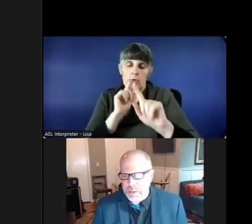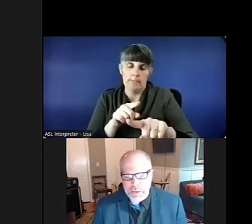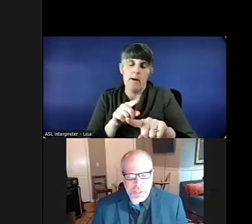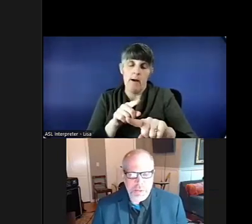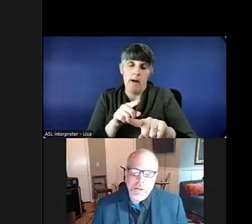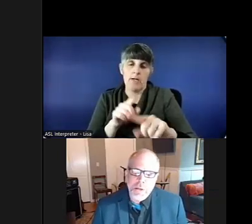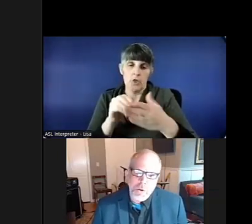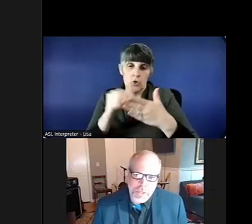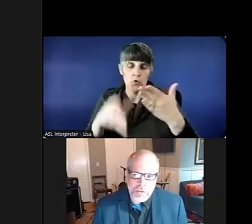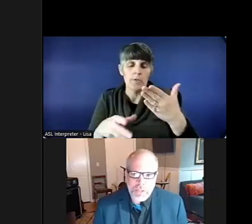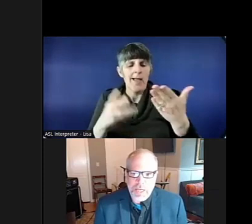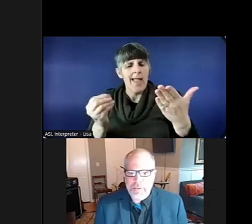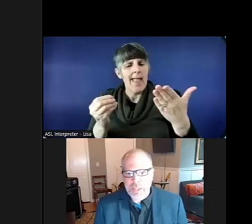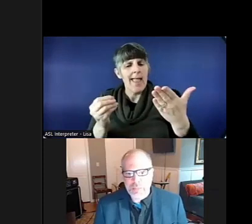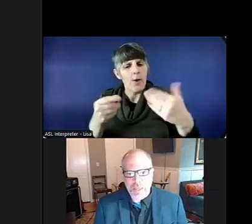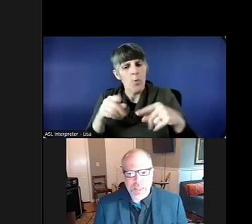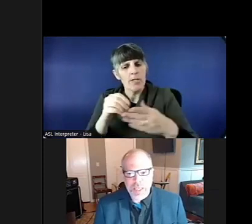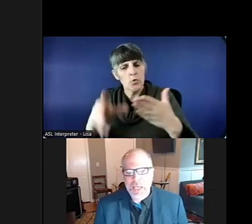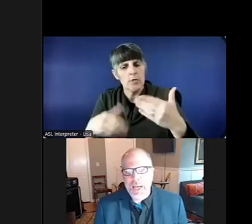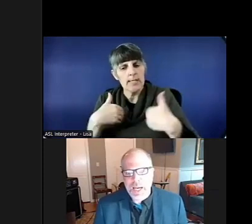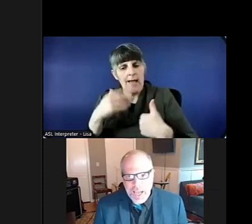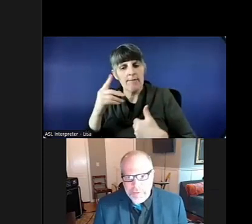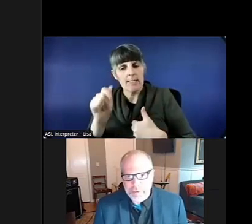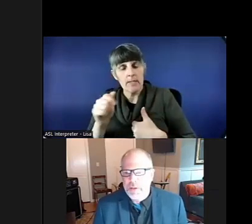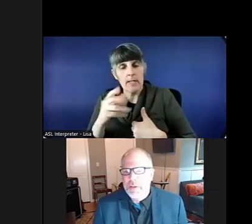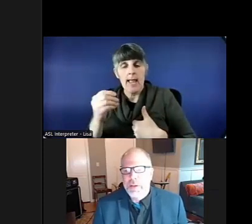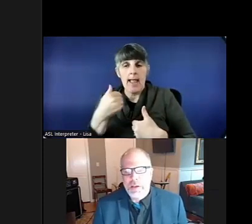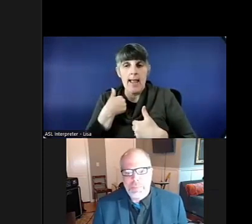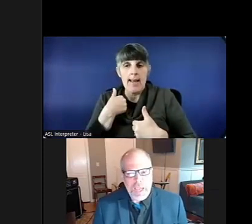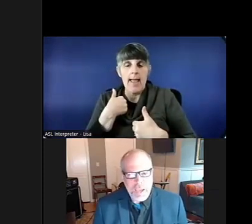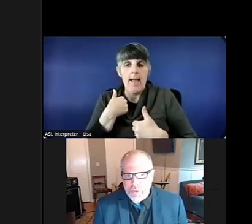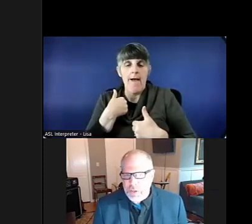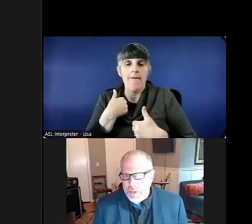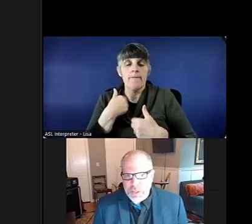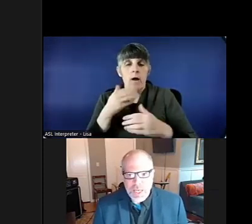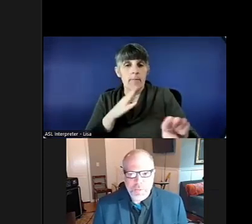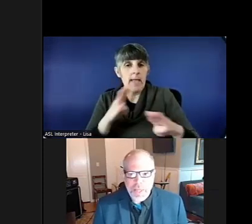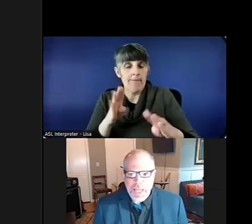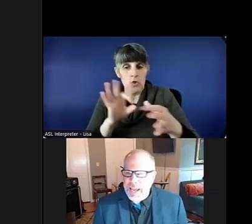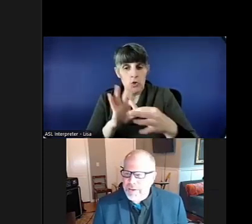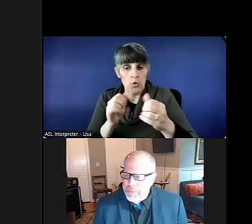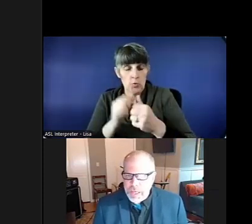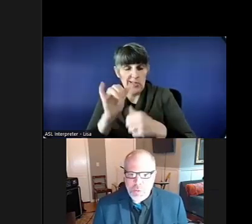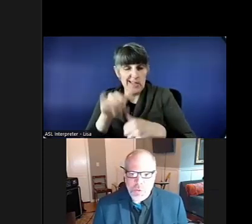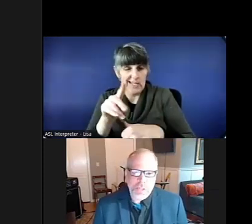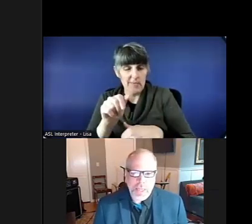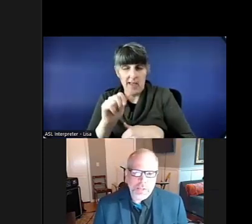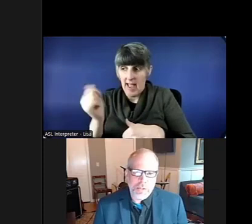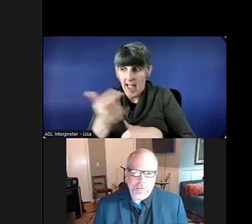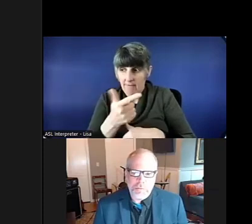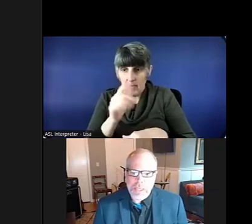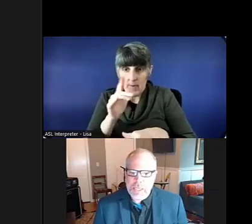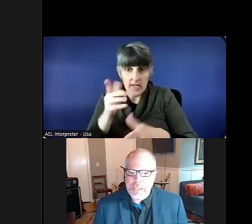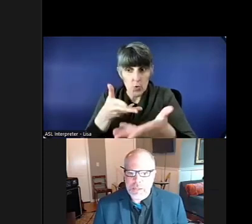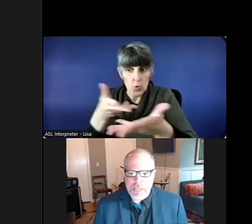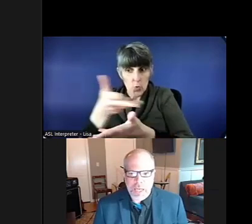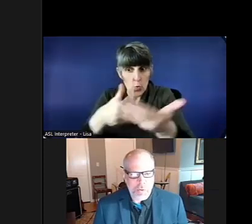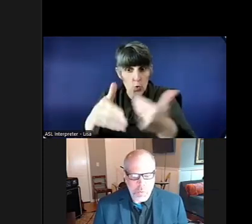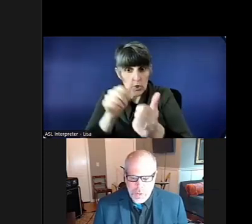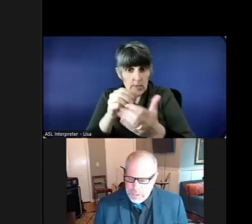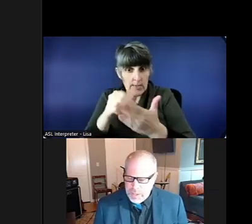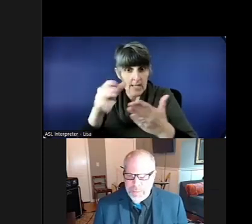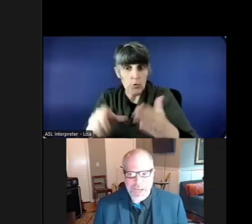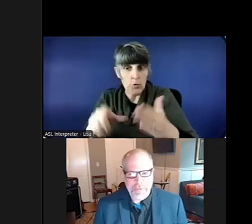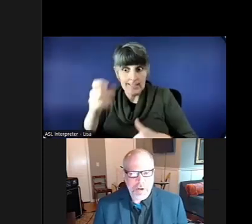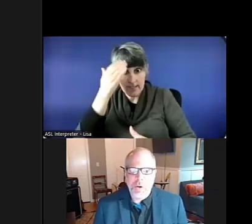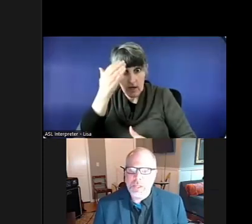to students. And when students have a disability and have behaviors associated with that, everybody who works with that student really needs to understand